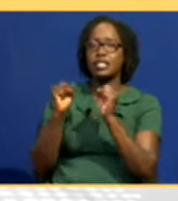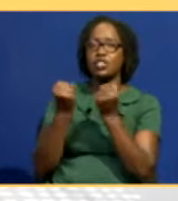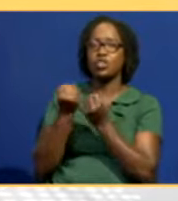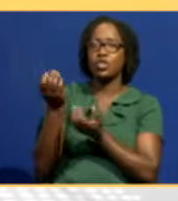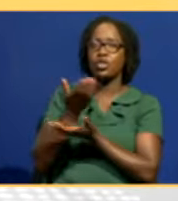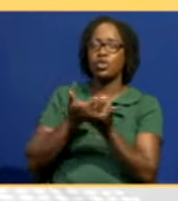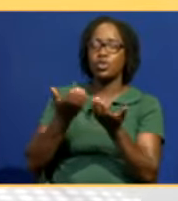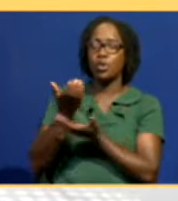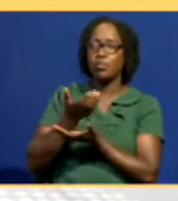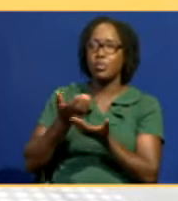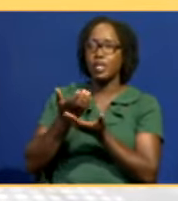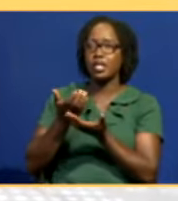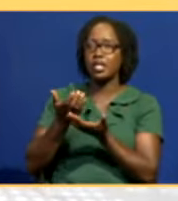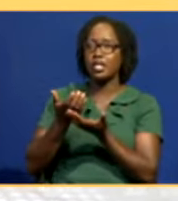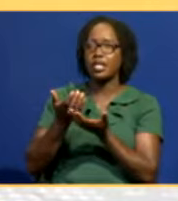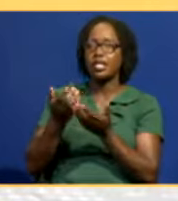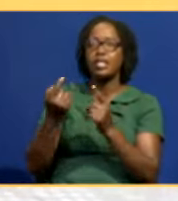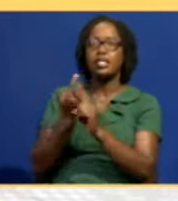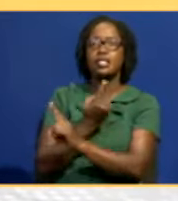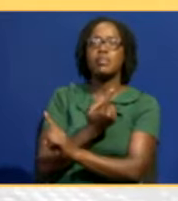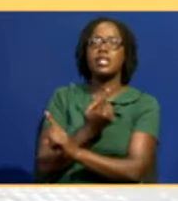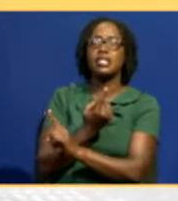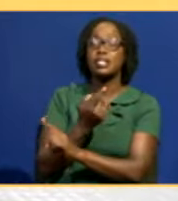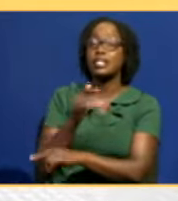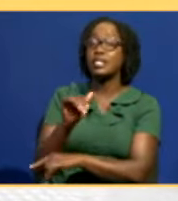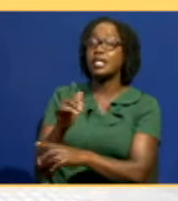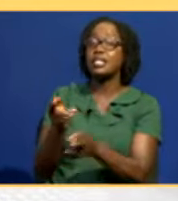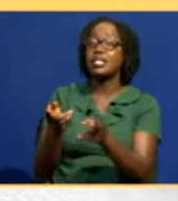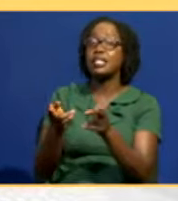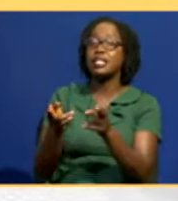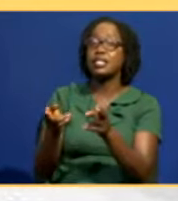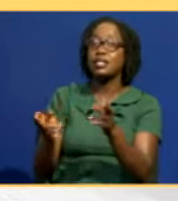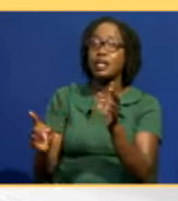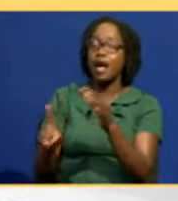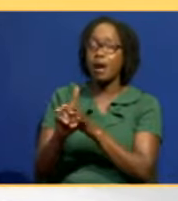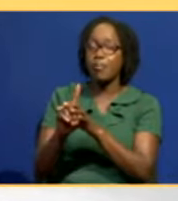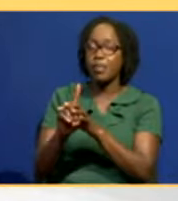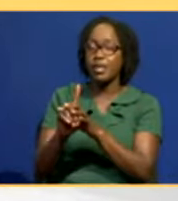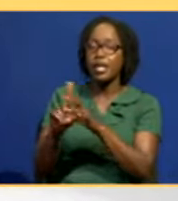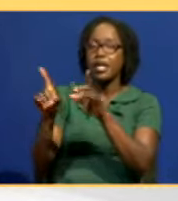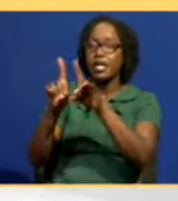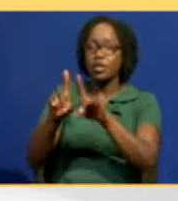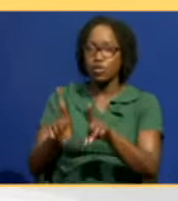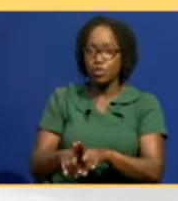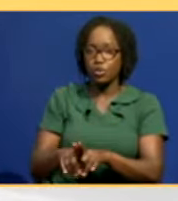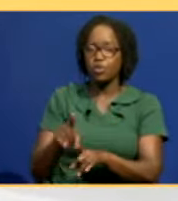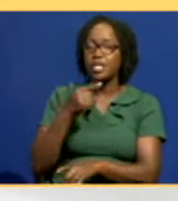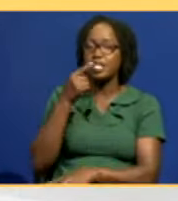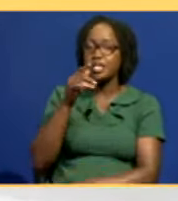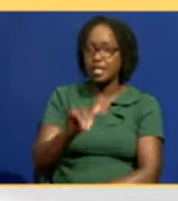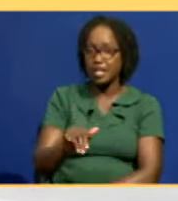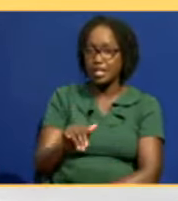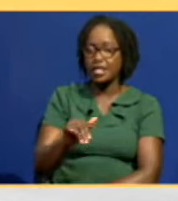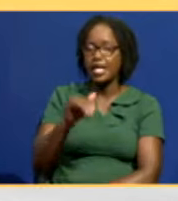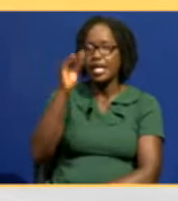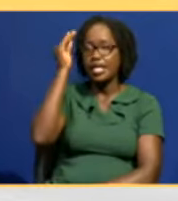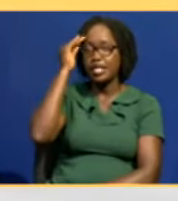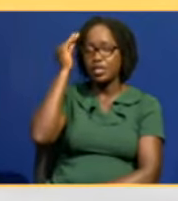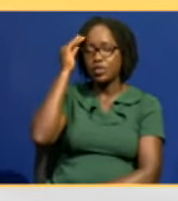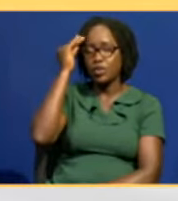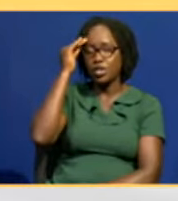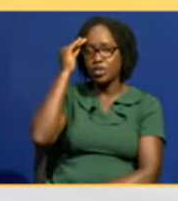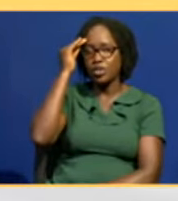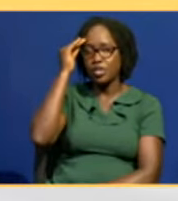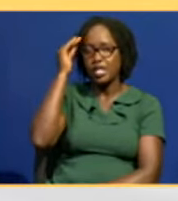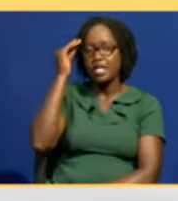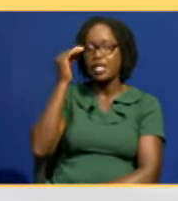economic disparities that occur. I also want to say that education is one